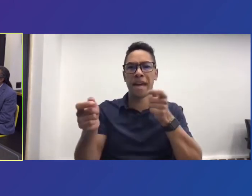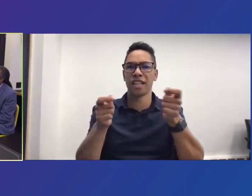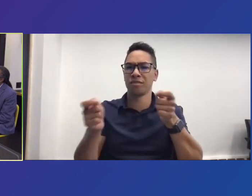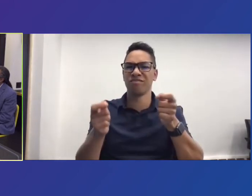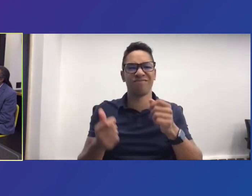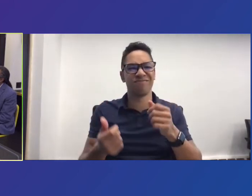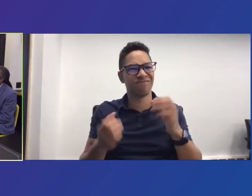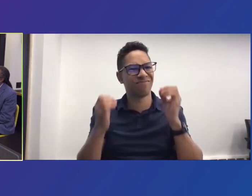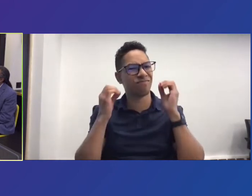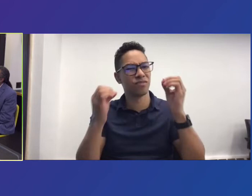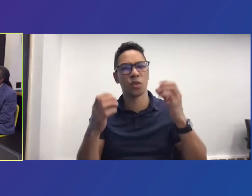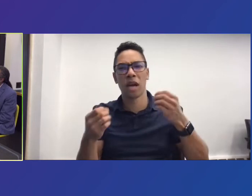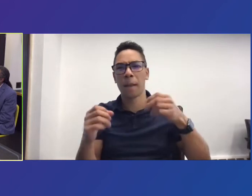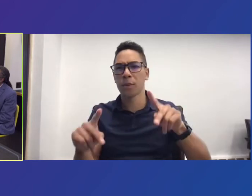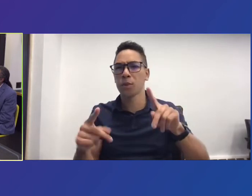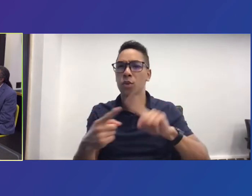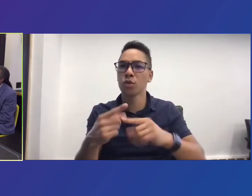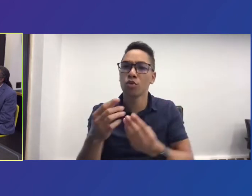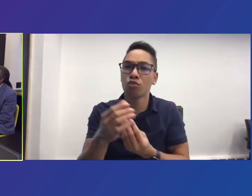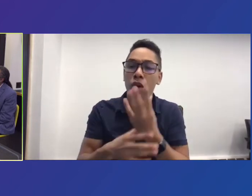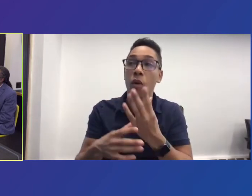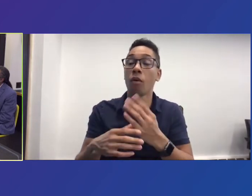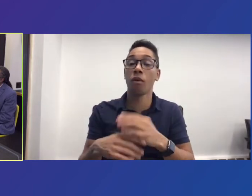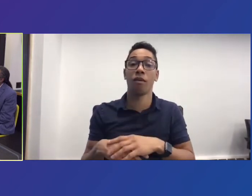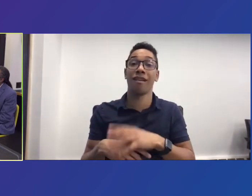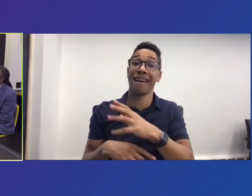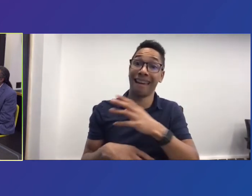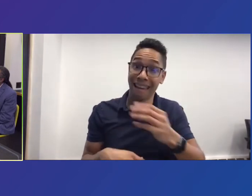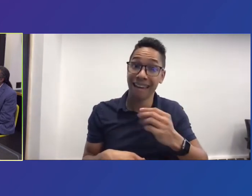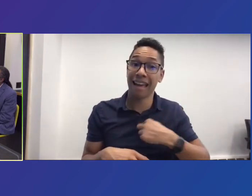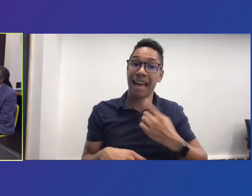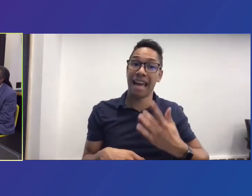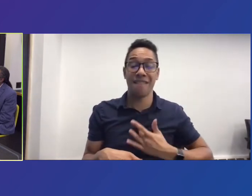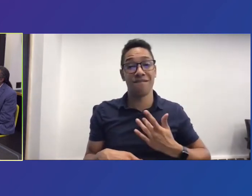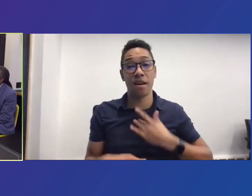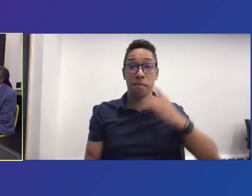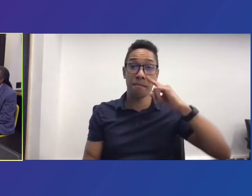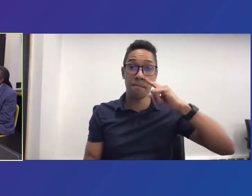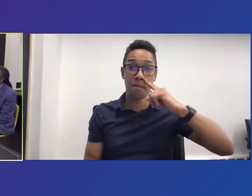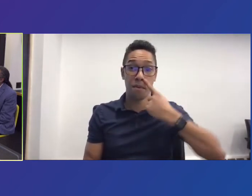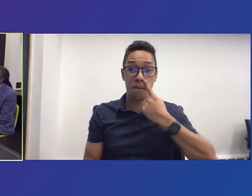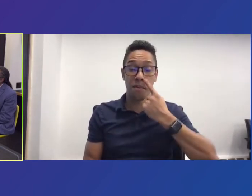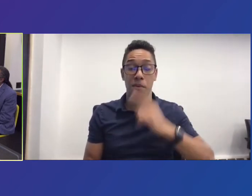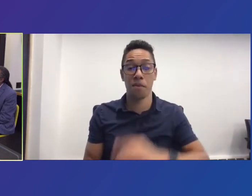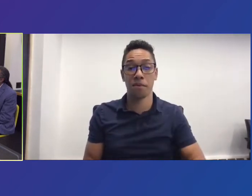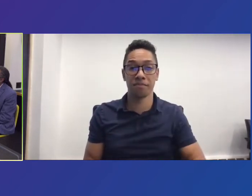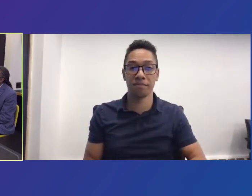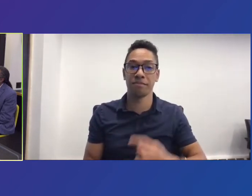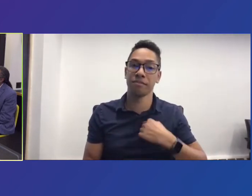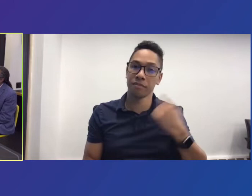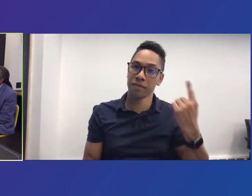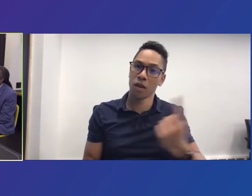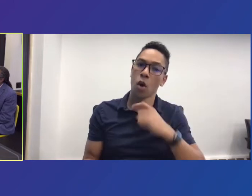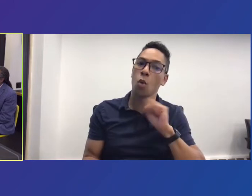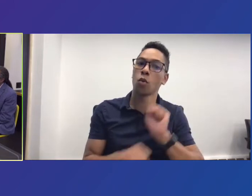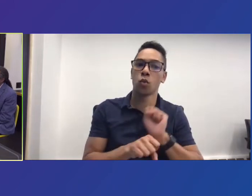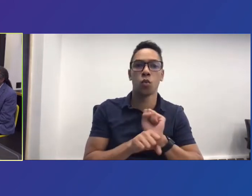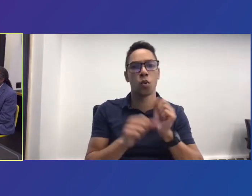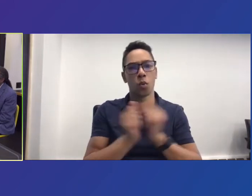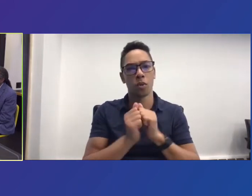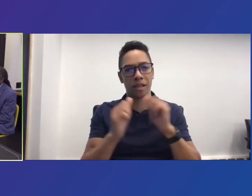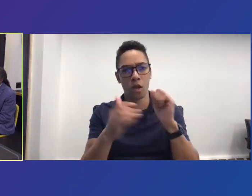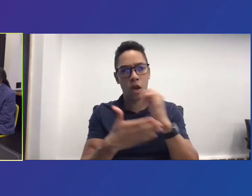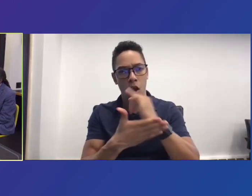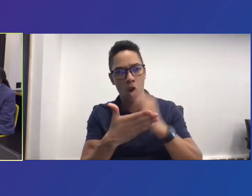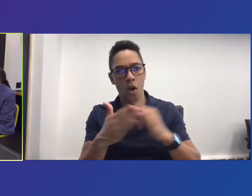being given opportunities to ascend further. And also I found myself getting a little bored, and I said, well, and I always worked in the realm of arts education. So I was like, I